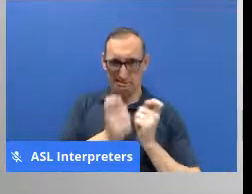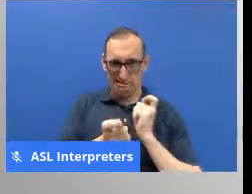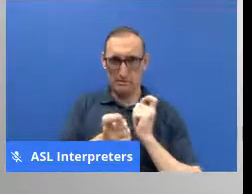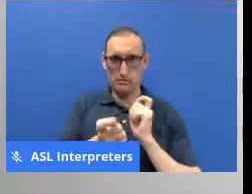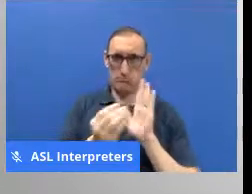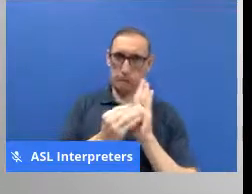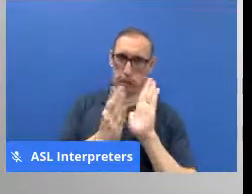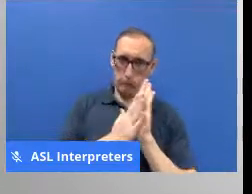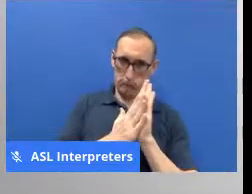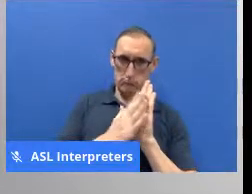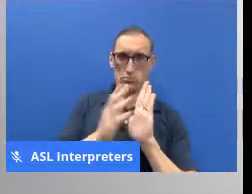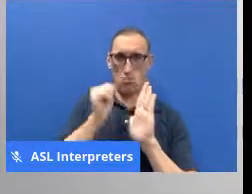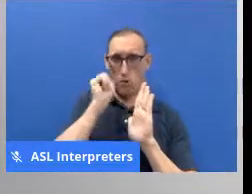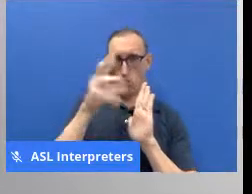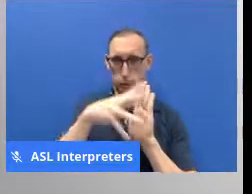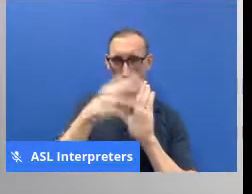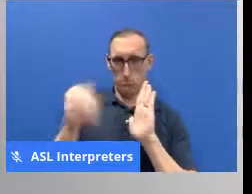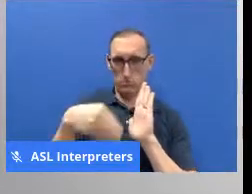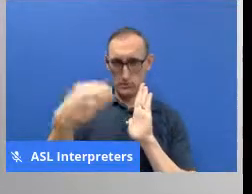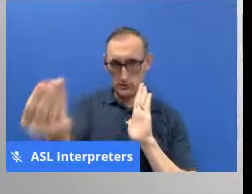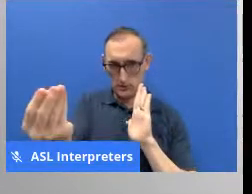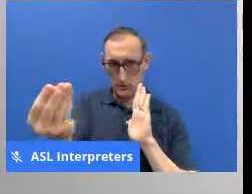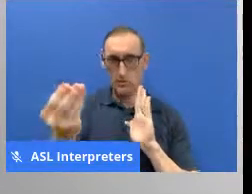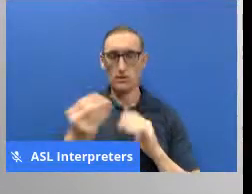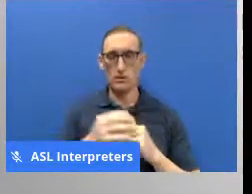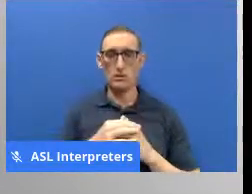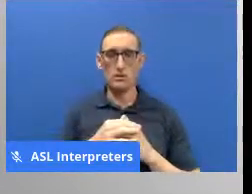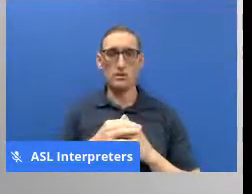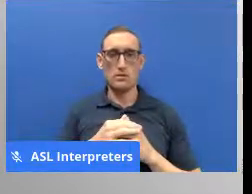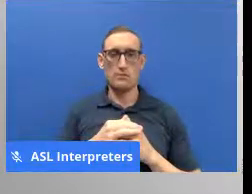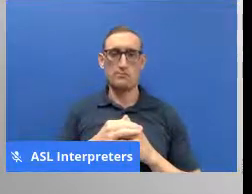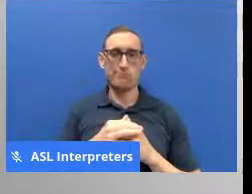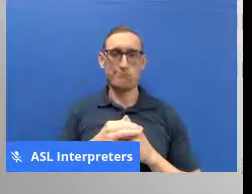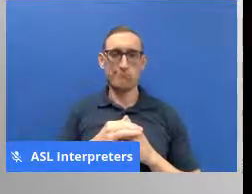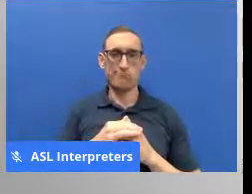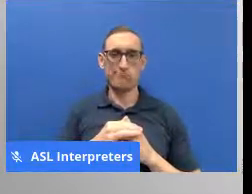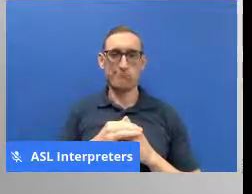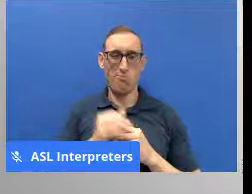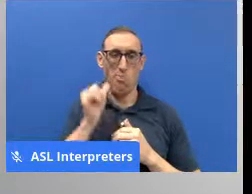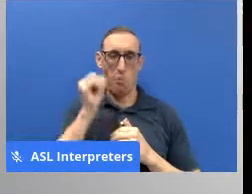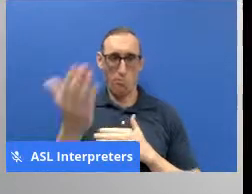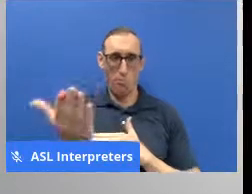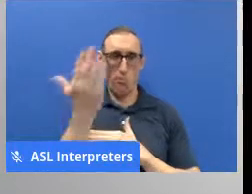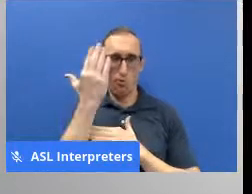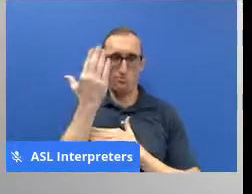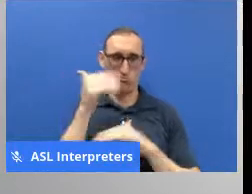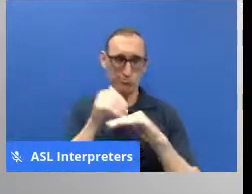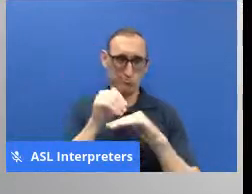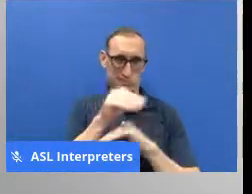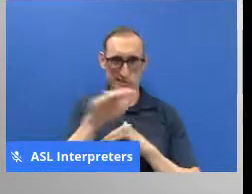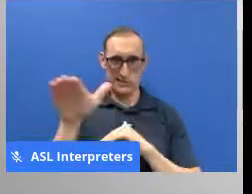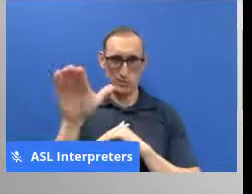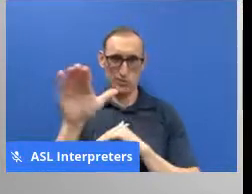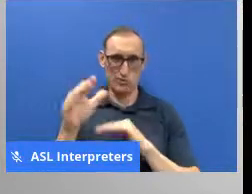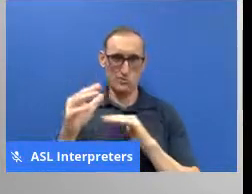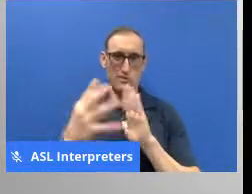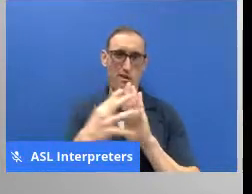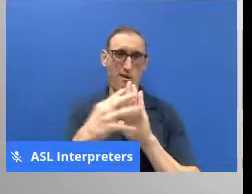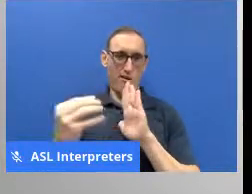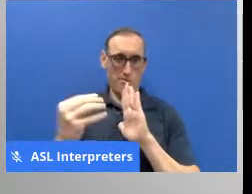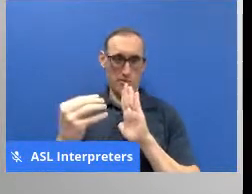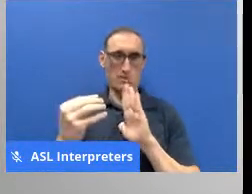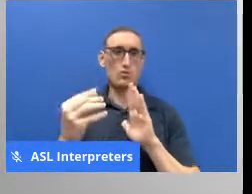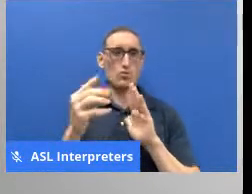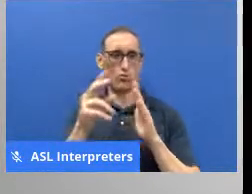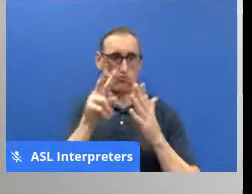with you this evening, but we will get that to you first thing tomorrow morning. So you will have that to review for the remainder